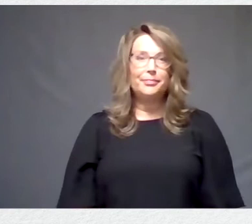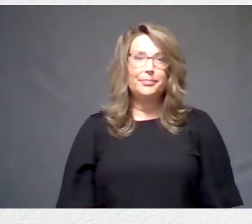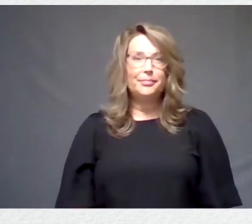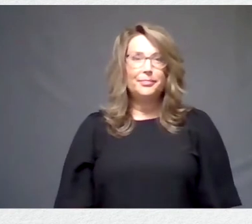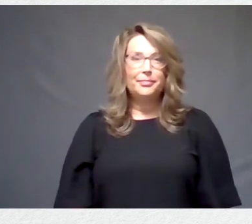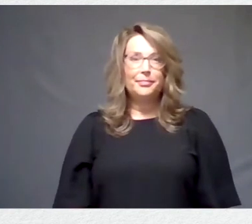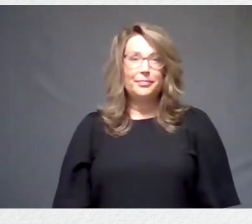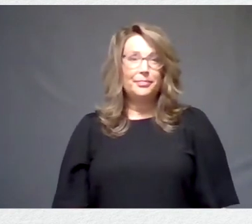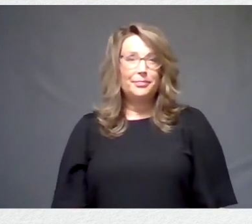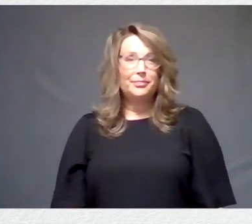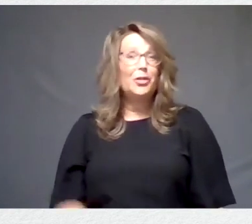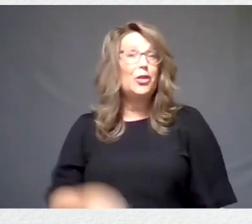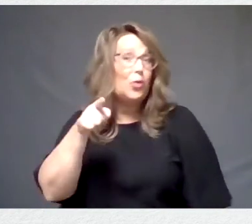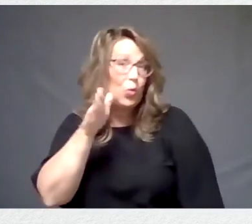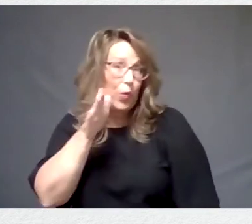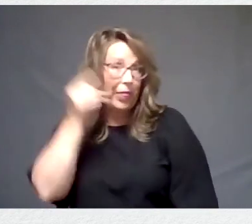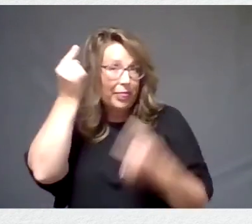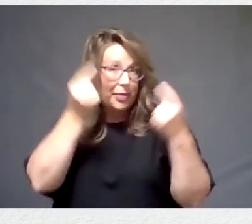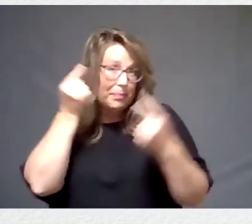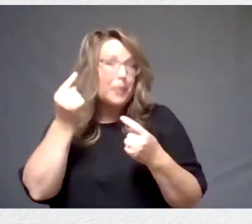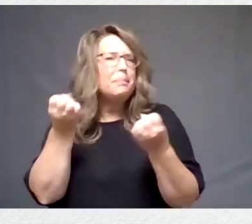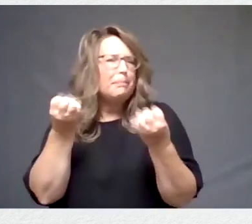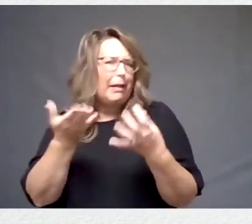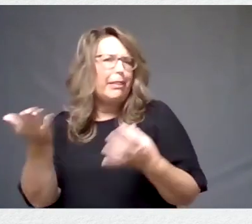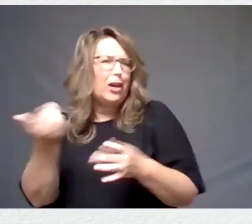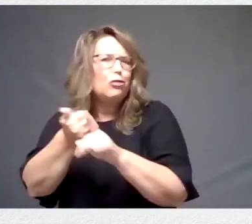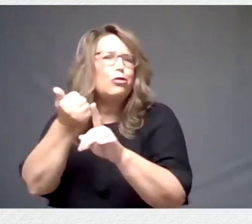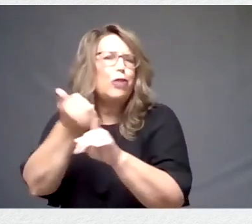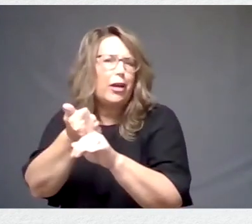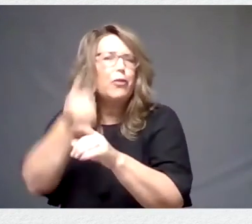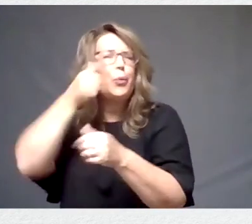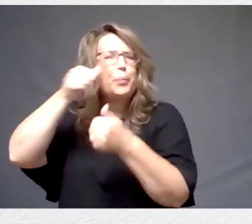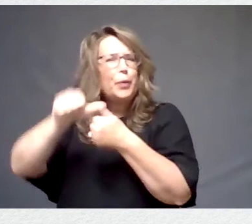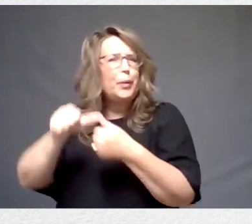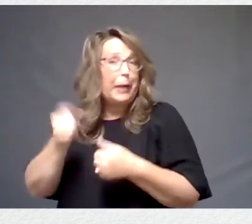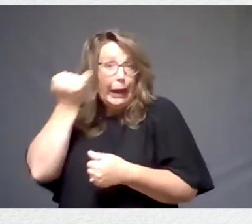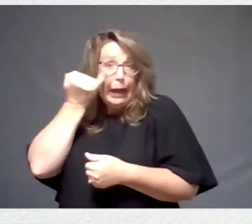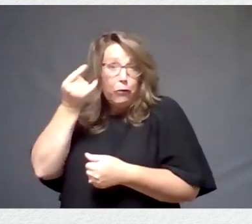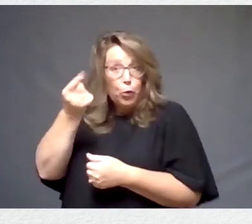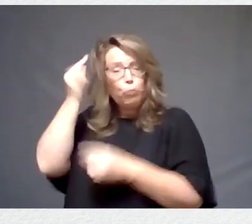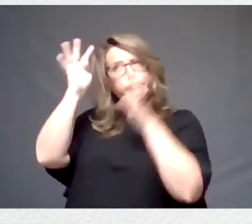You will figure lots of things out for yourself. Just remember to leave notes for everyone else.